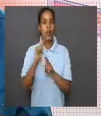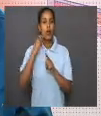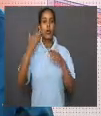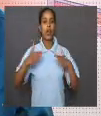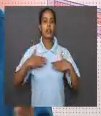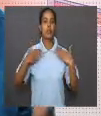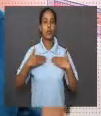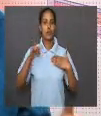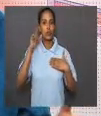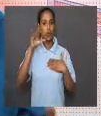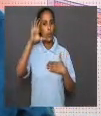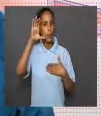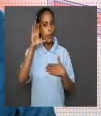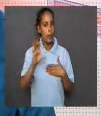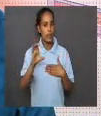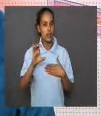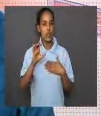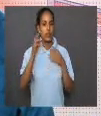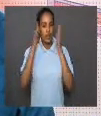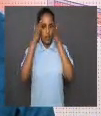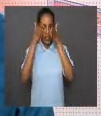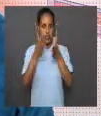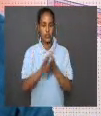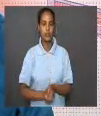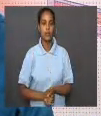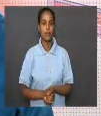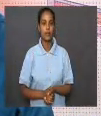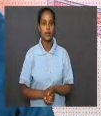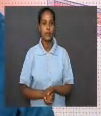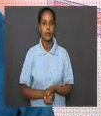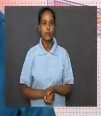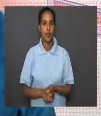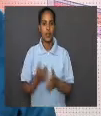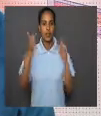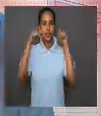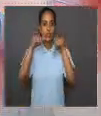sentence correctly, congratulations. You must have been paying attention.